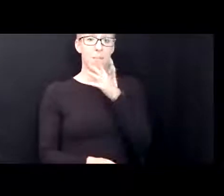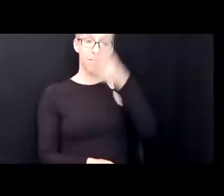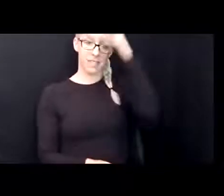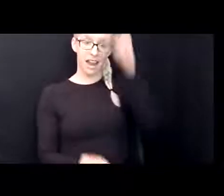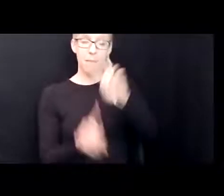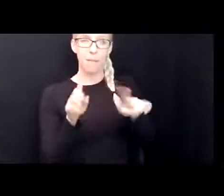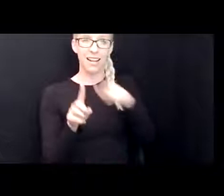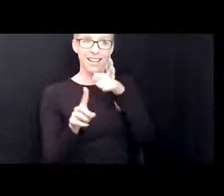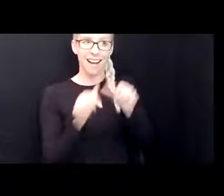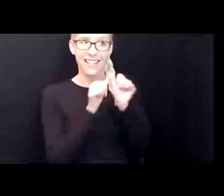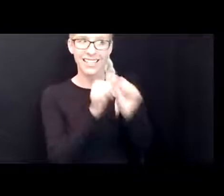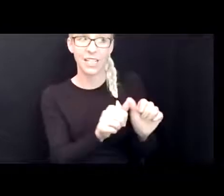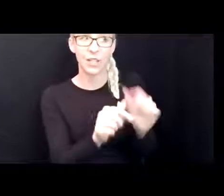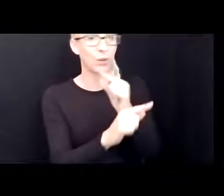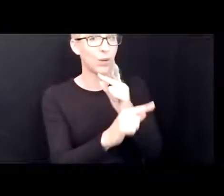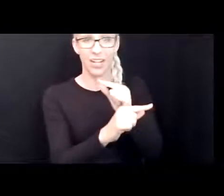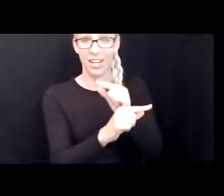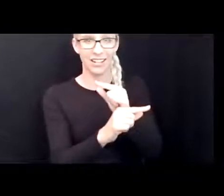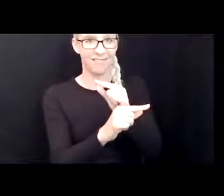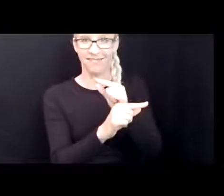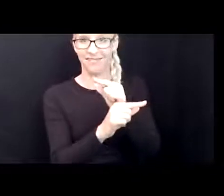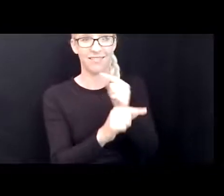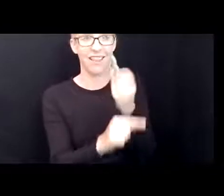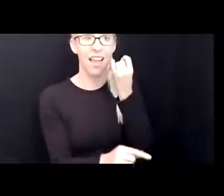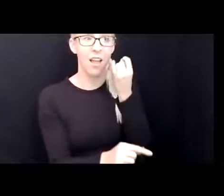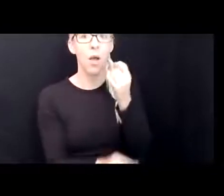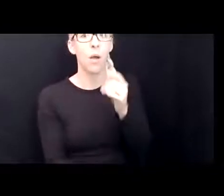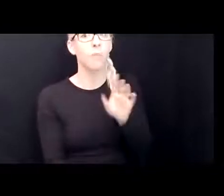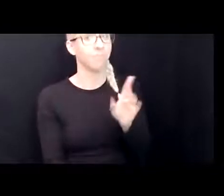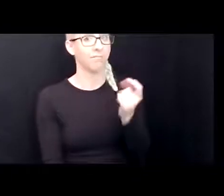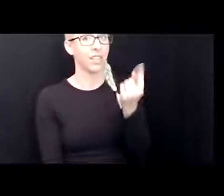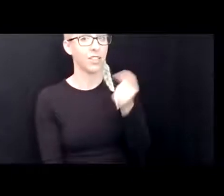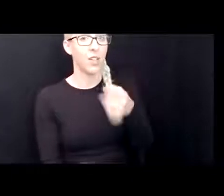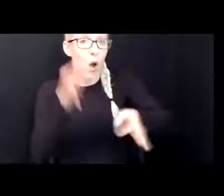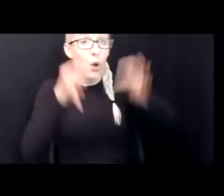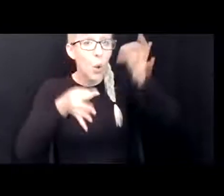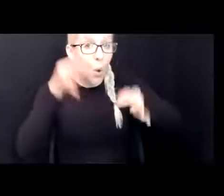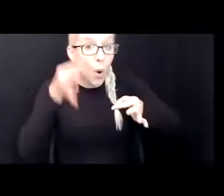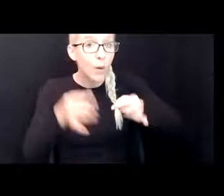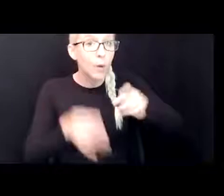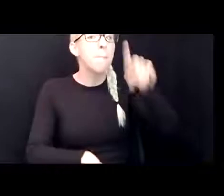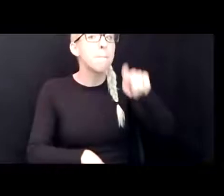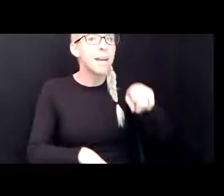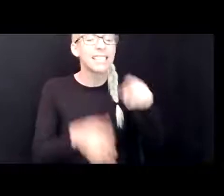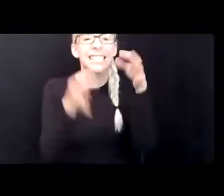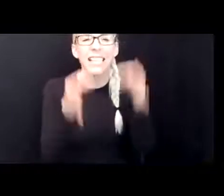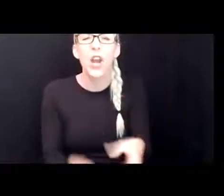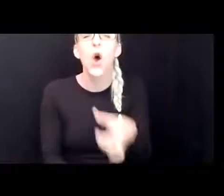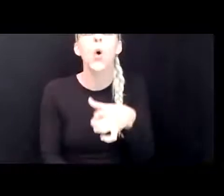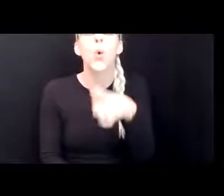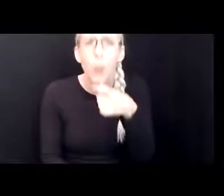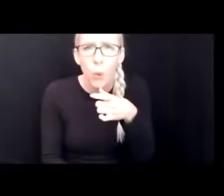really continue as a guardian unless the court has made that determination. So it is a legal